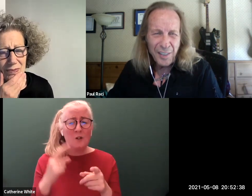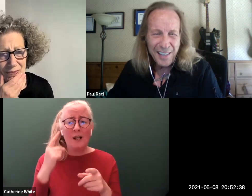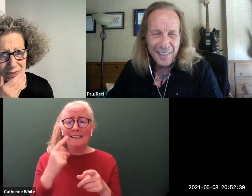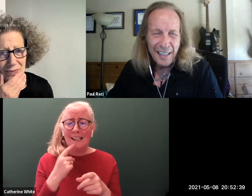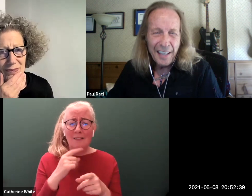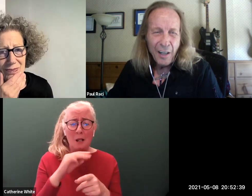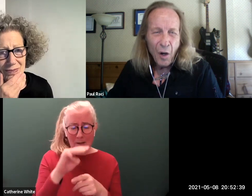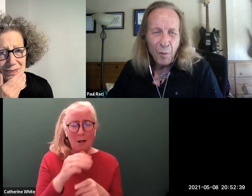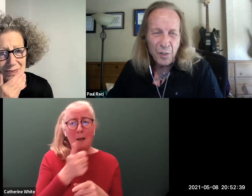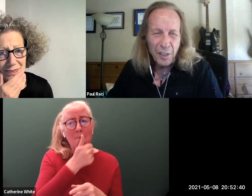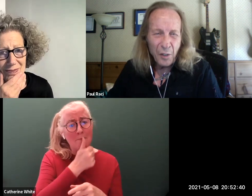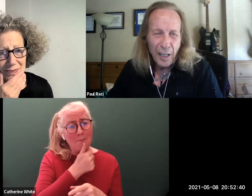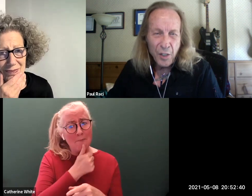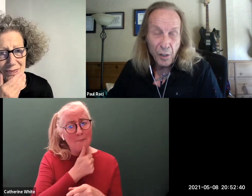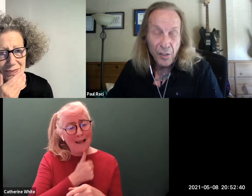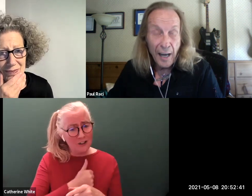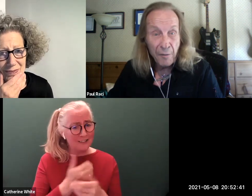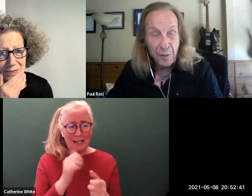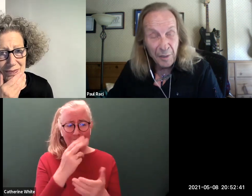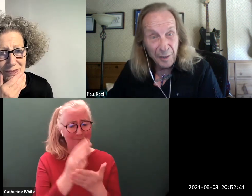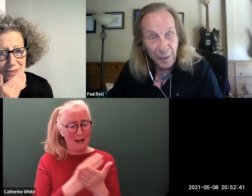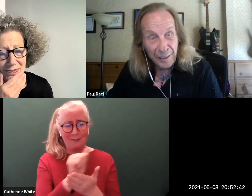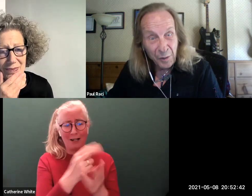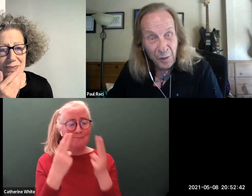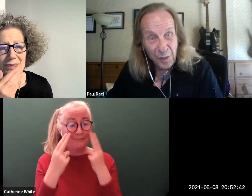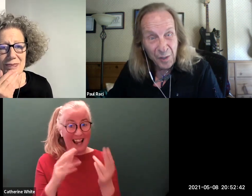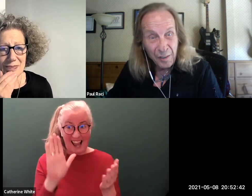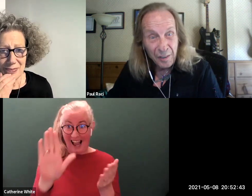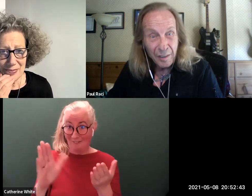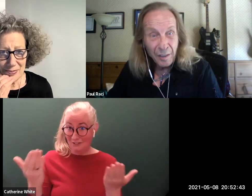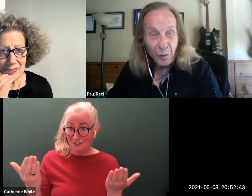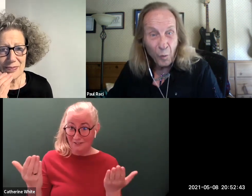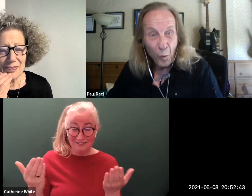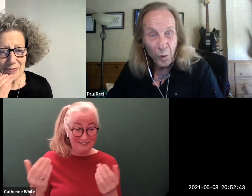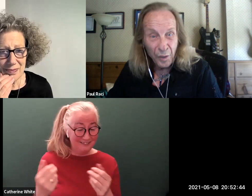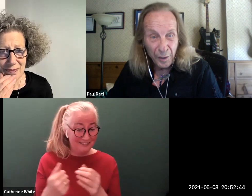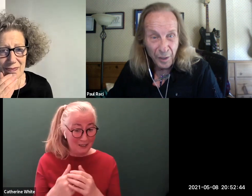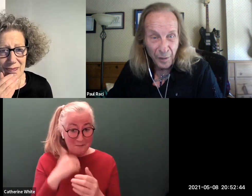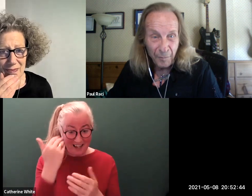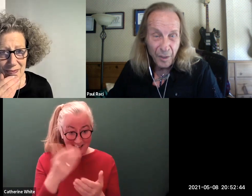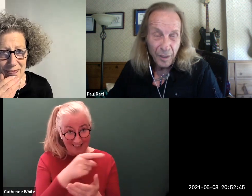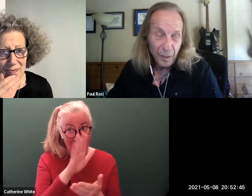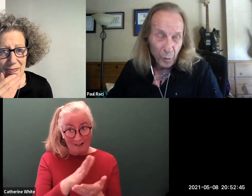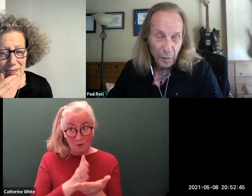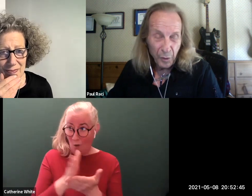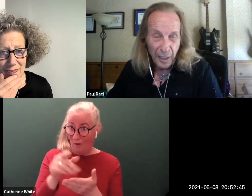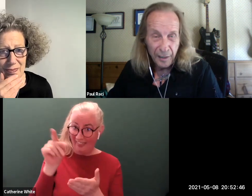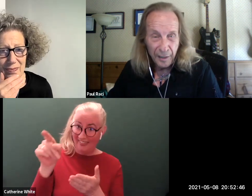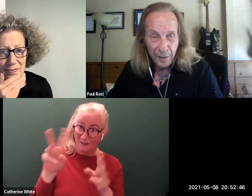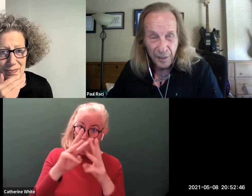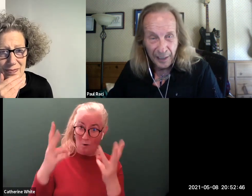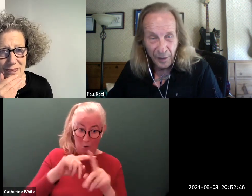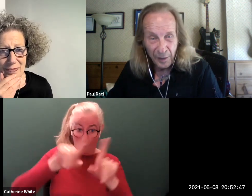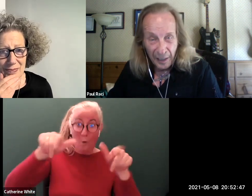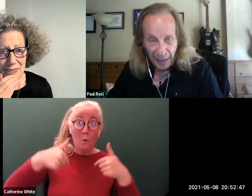because that's almost in their nature because they have to be to get through this world that we've created